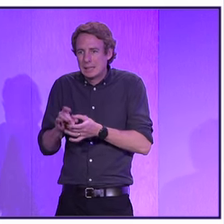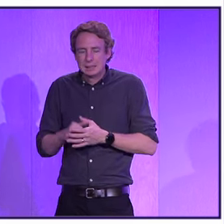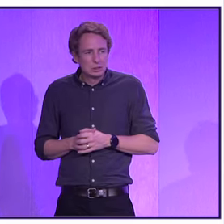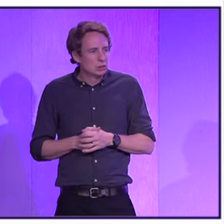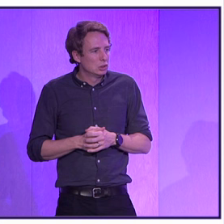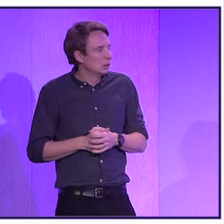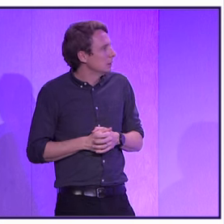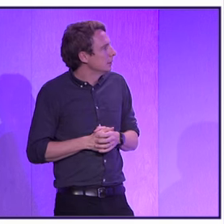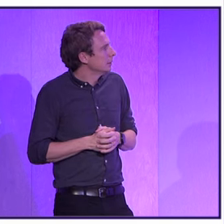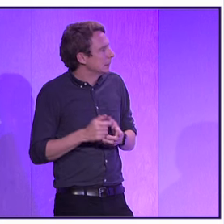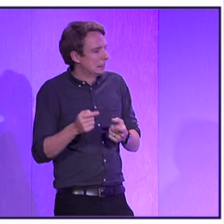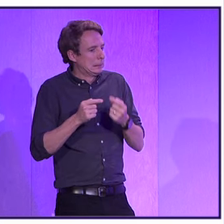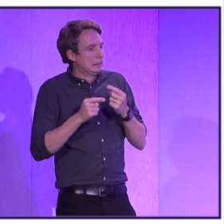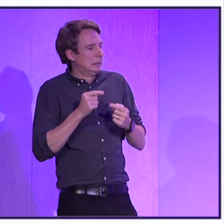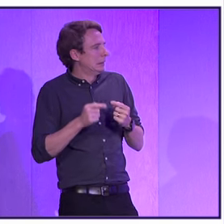I keep doing this.